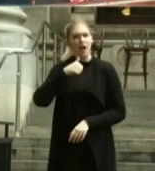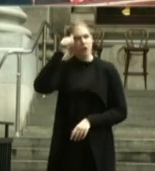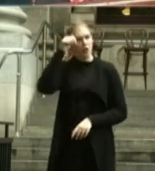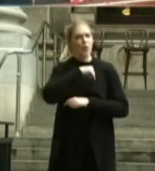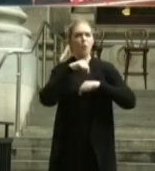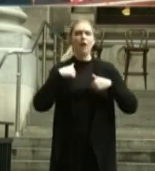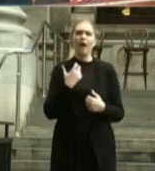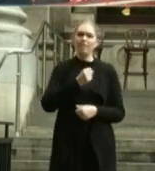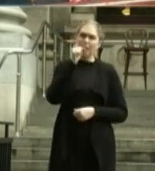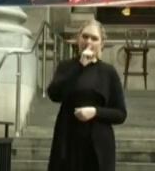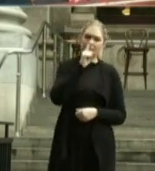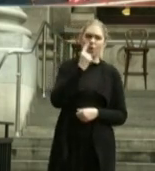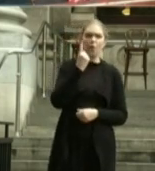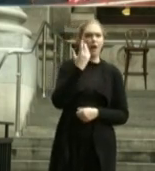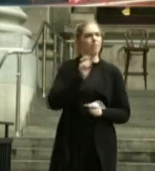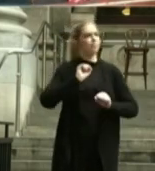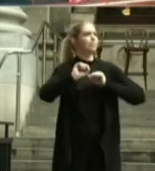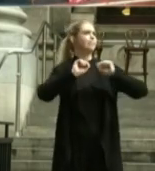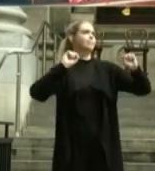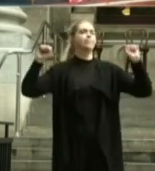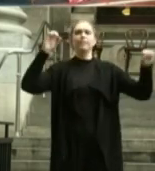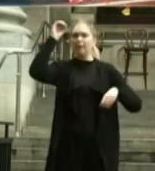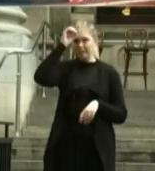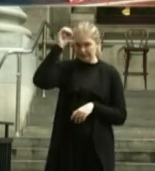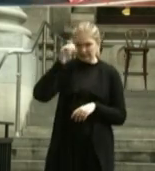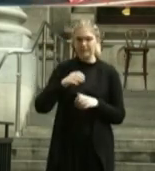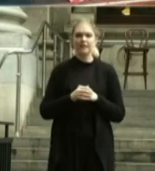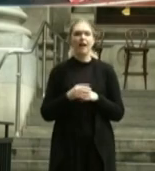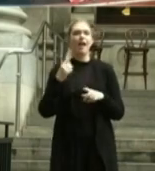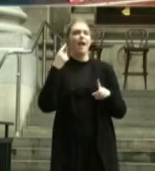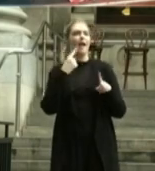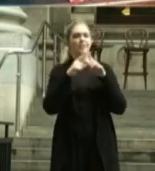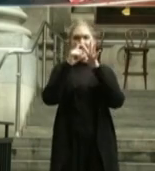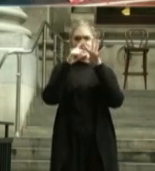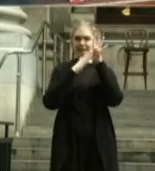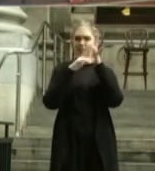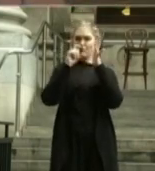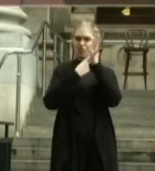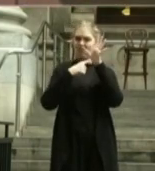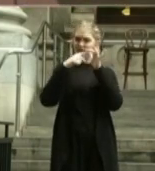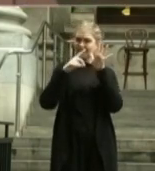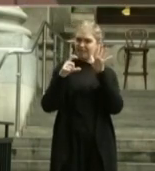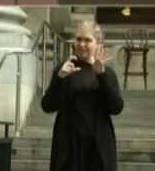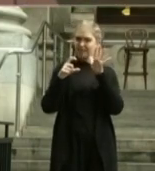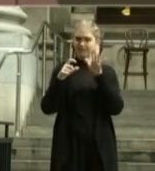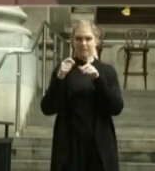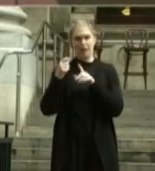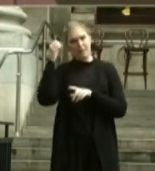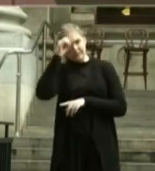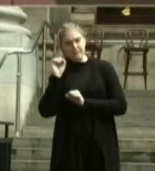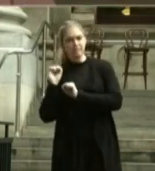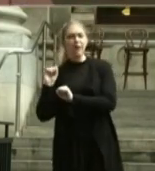know that we have people who have their own opinions and the democratic voice, but I think today